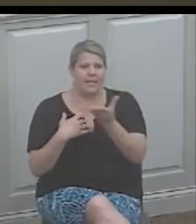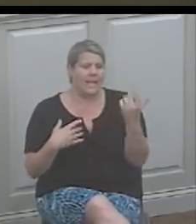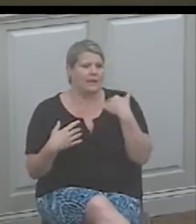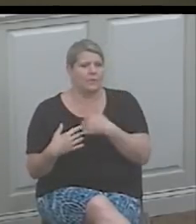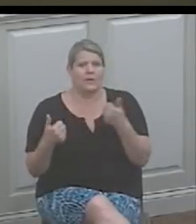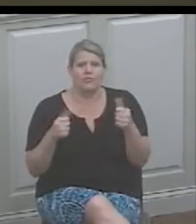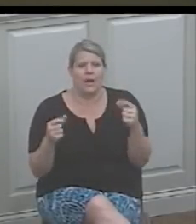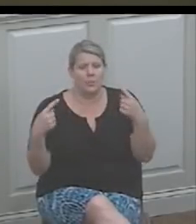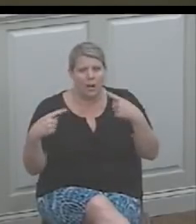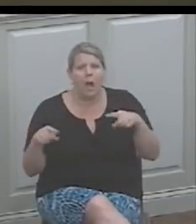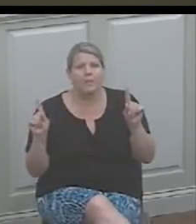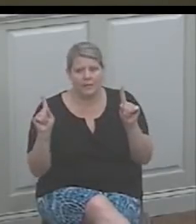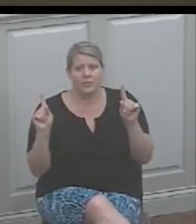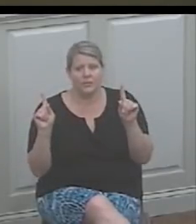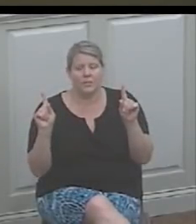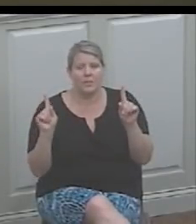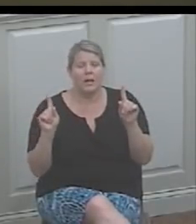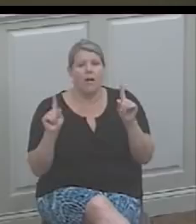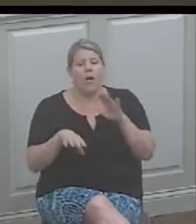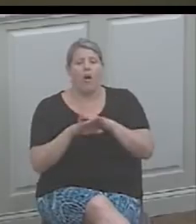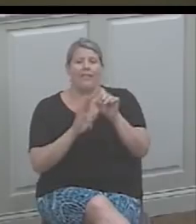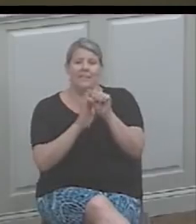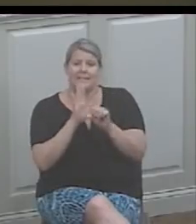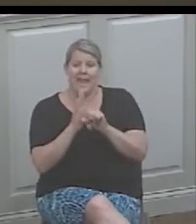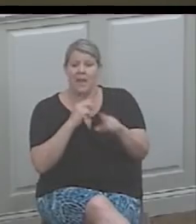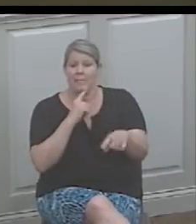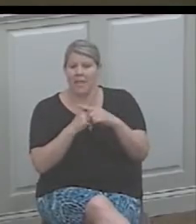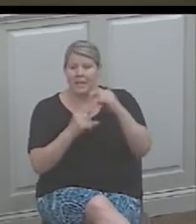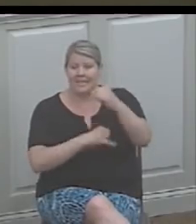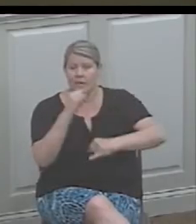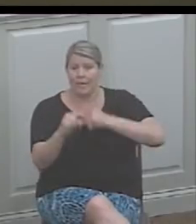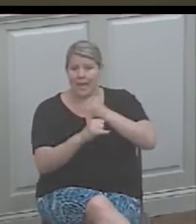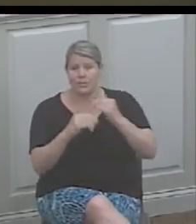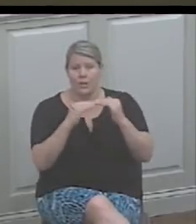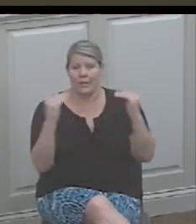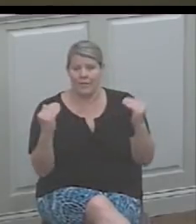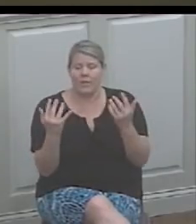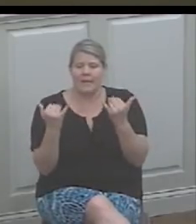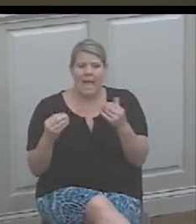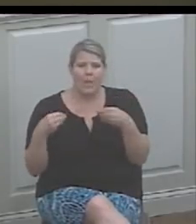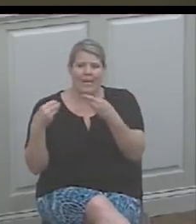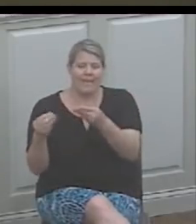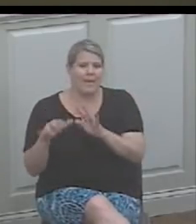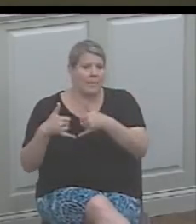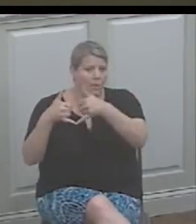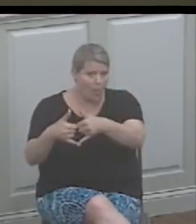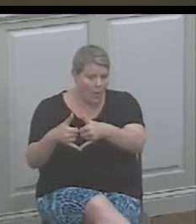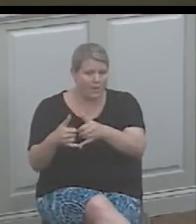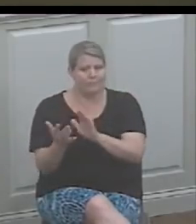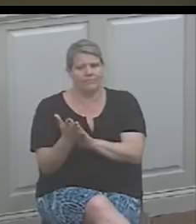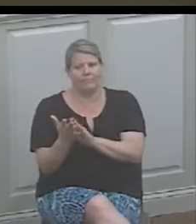many things that we do on the state and international level as well. So I just wanted to present him with the plaque and recognize him for his